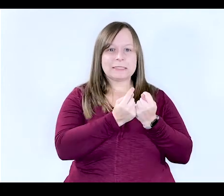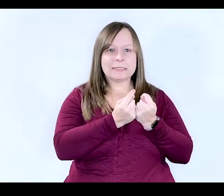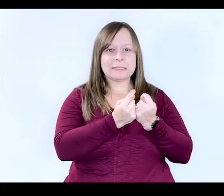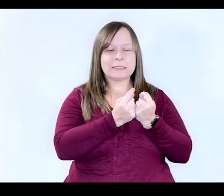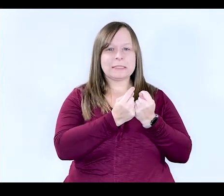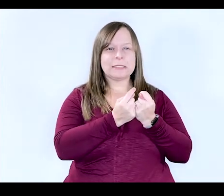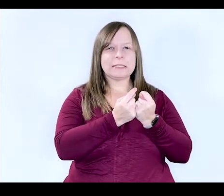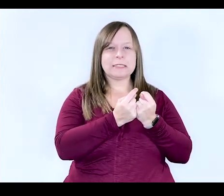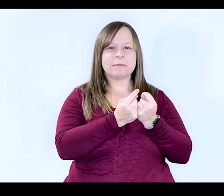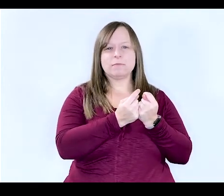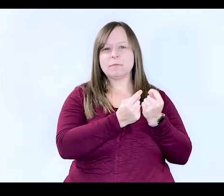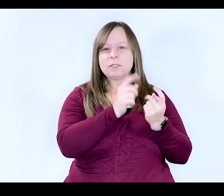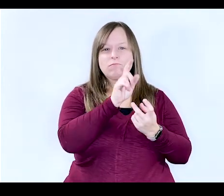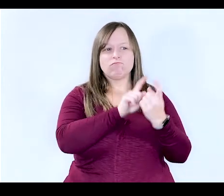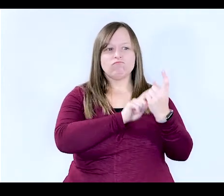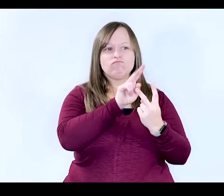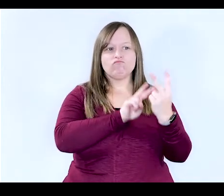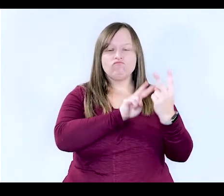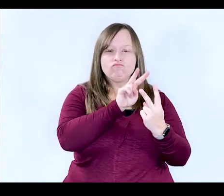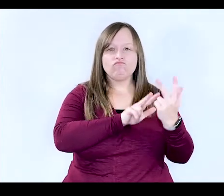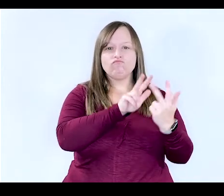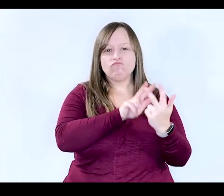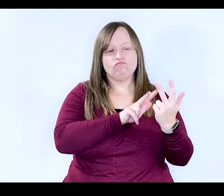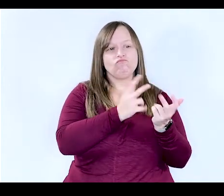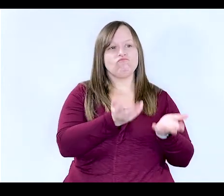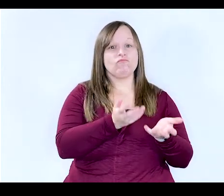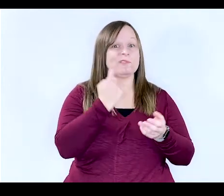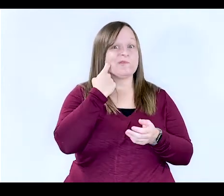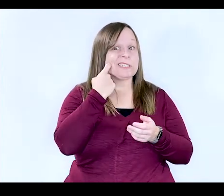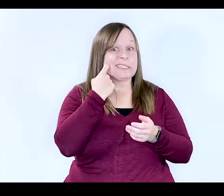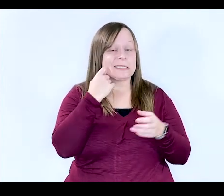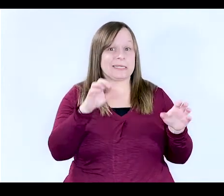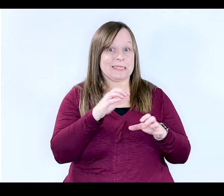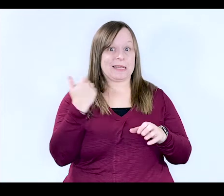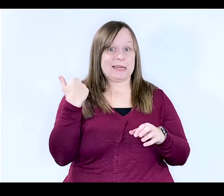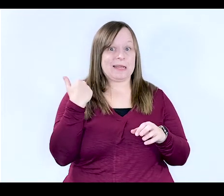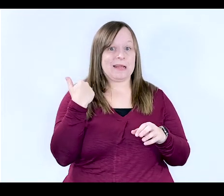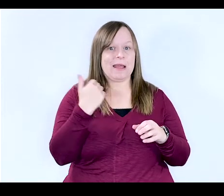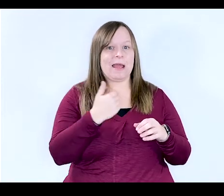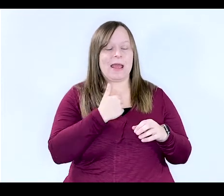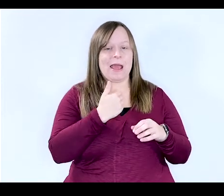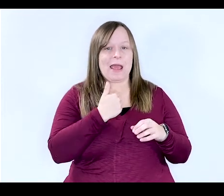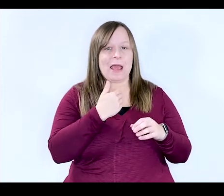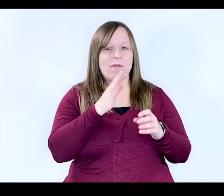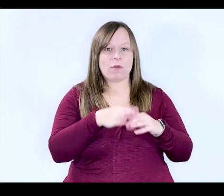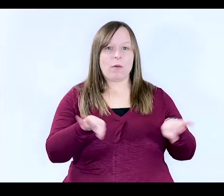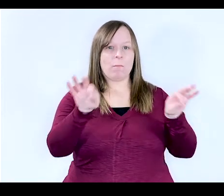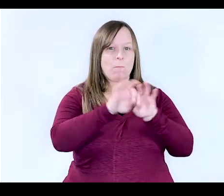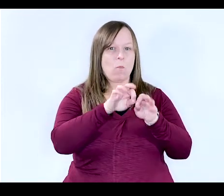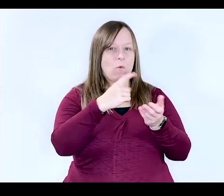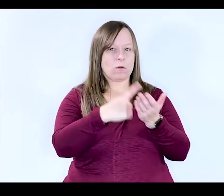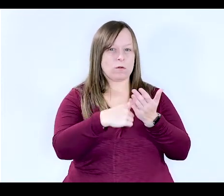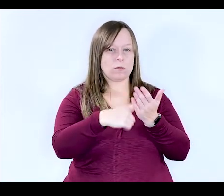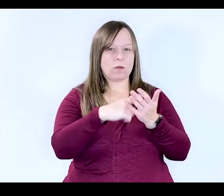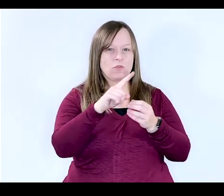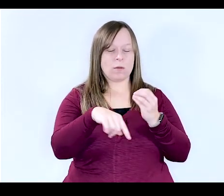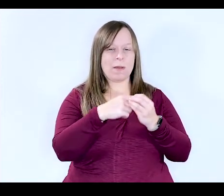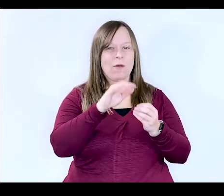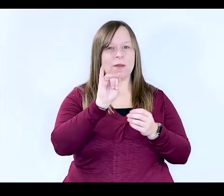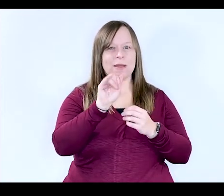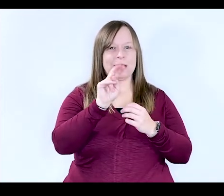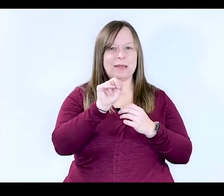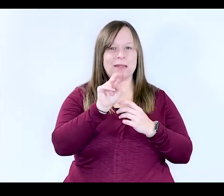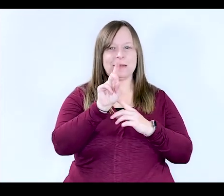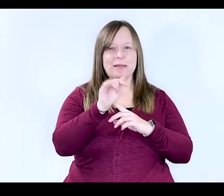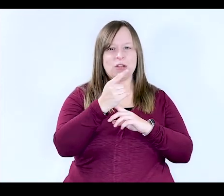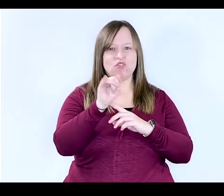our teams on a smaller level. And something that we just recently did was have a very important discussion about